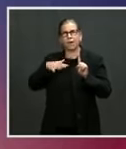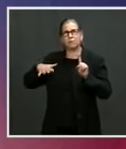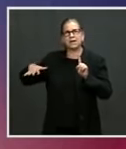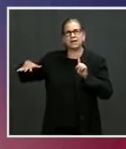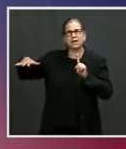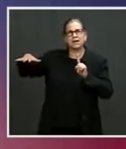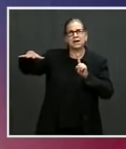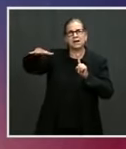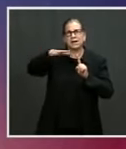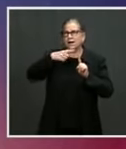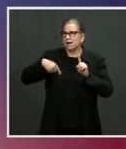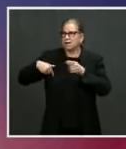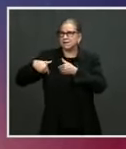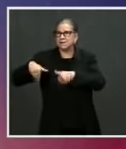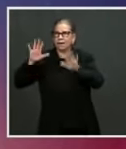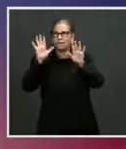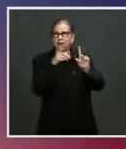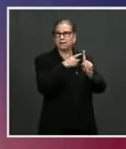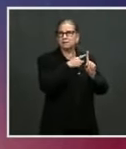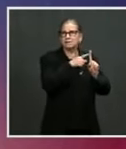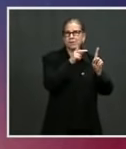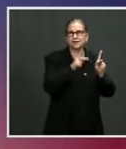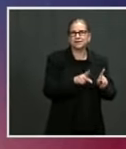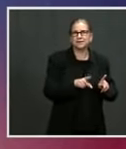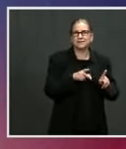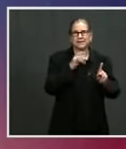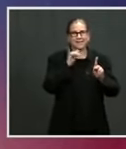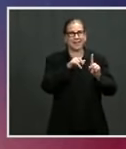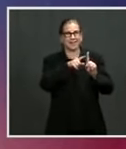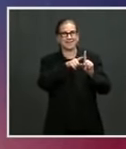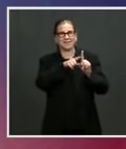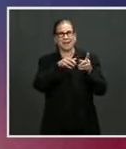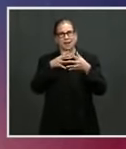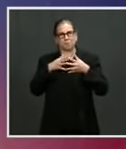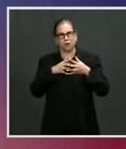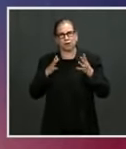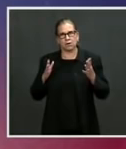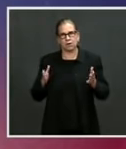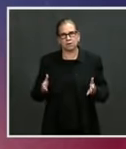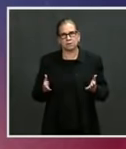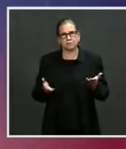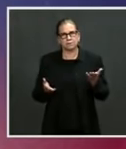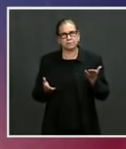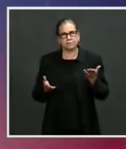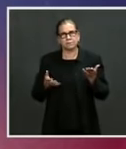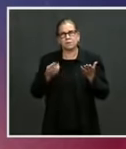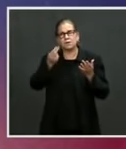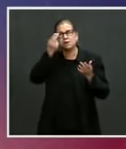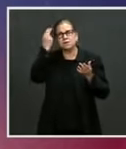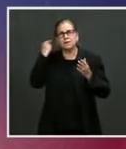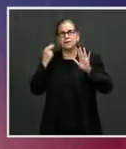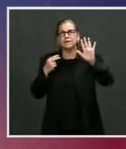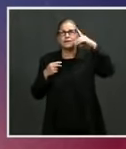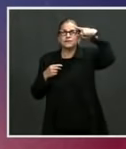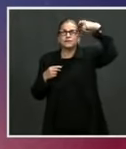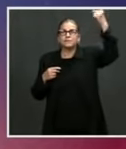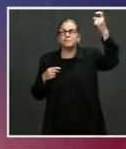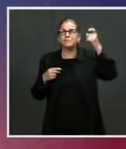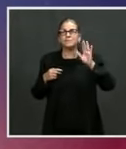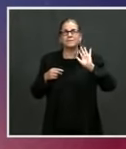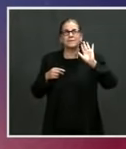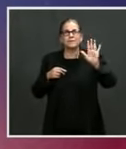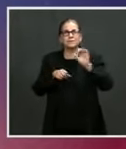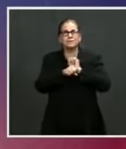the soul that is America. We reflect on the dreams never realized, the pain of a